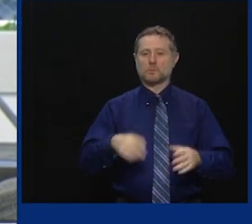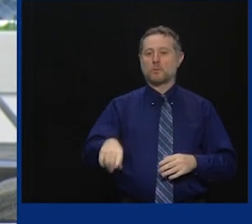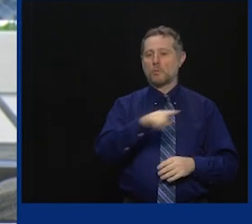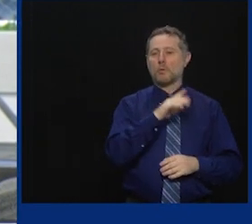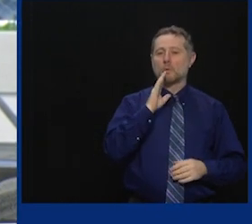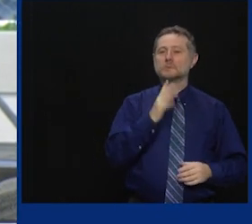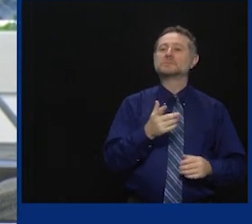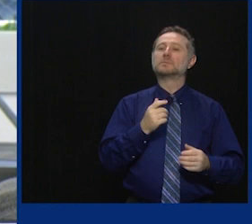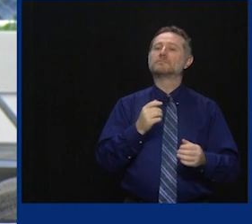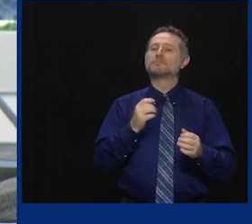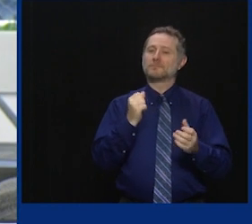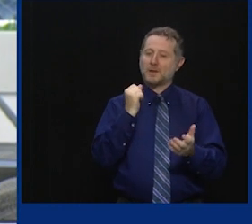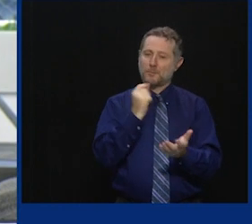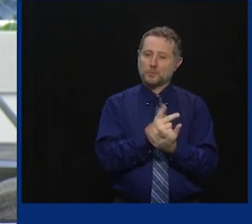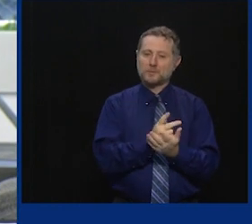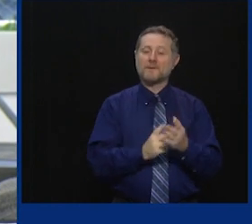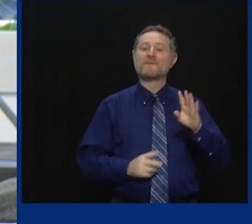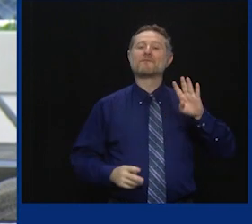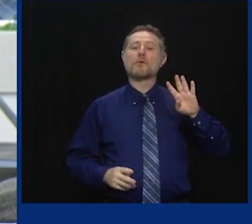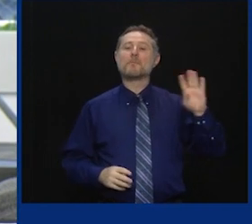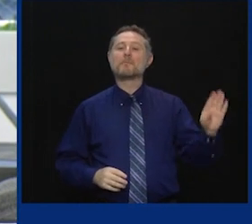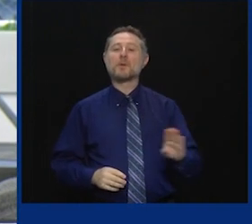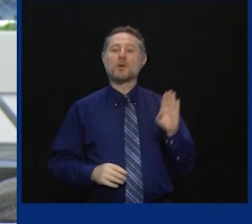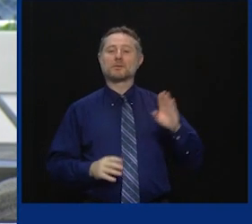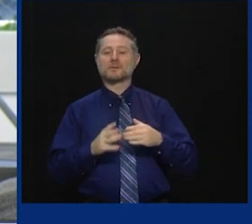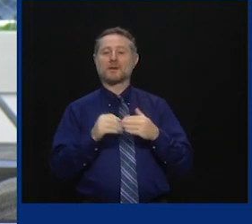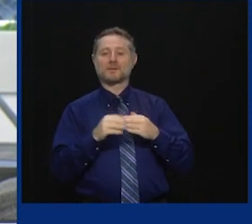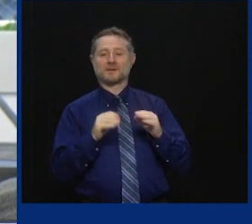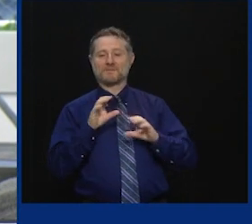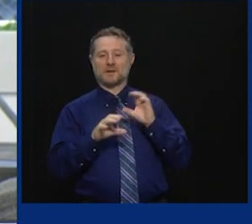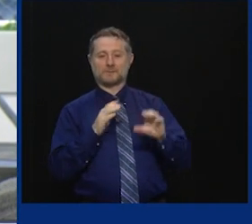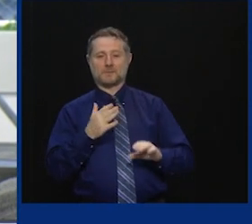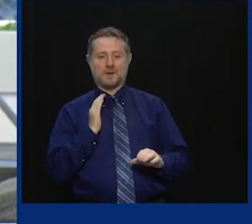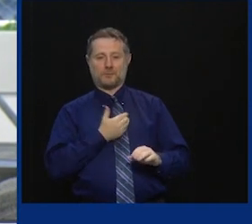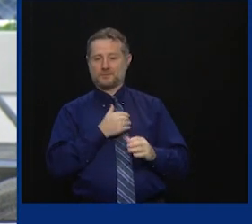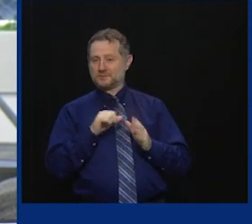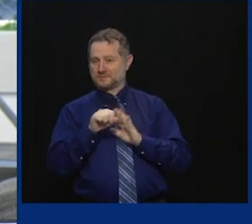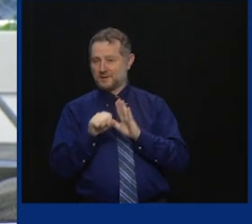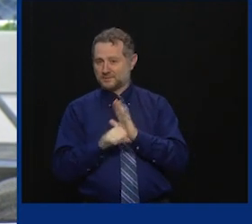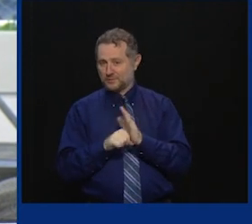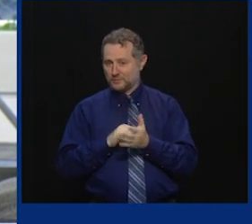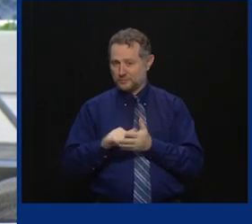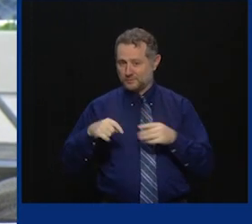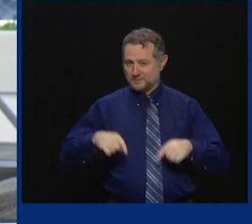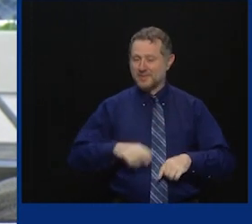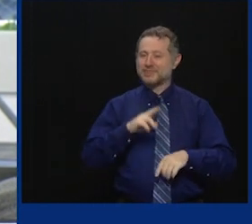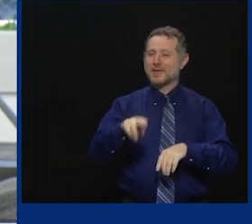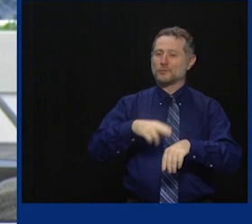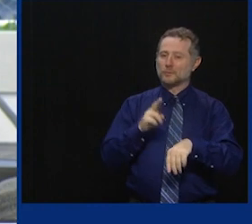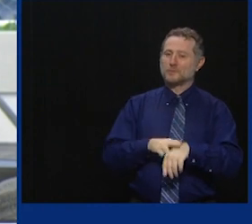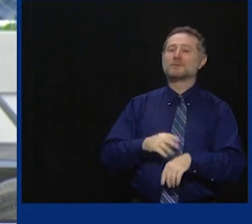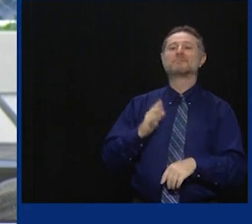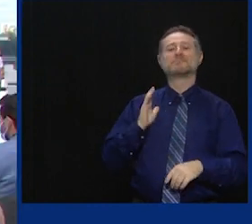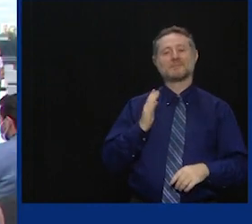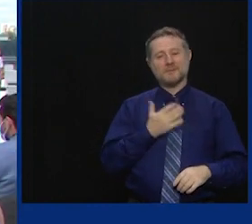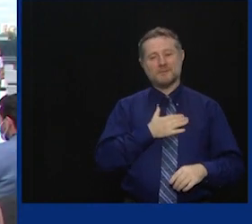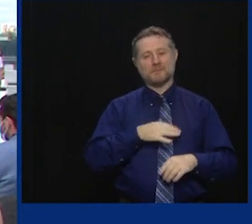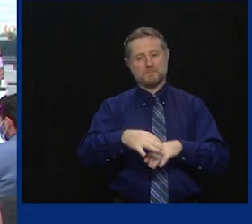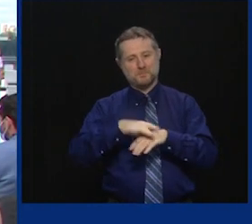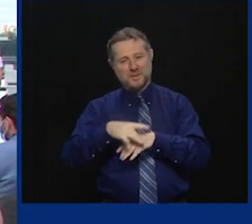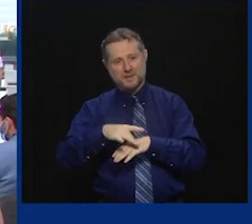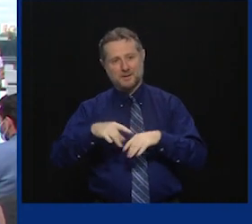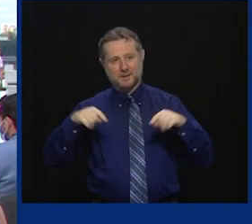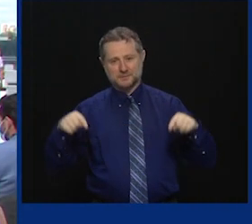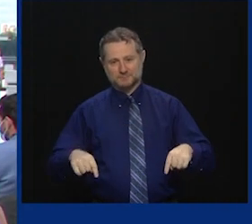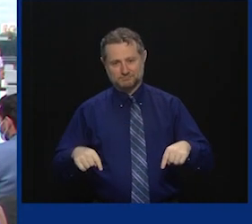billion investment in the future of our state, our nation, and our planet. And that, to me, is a